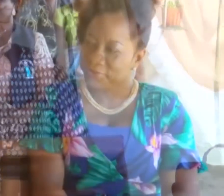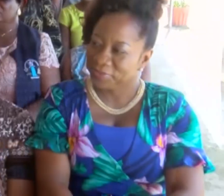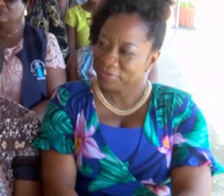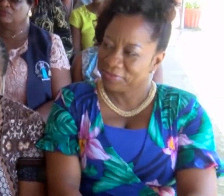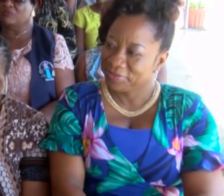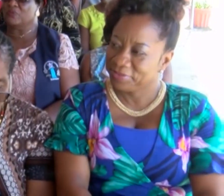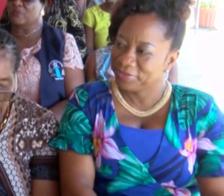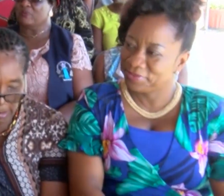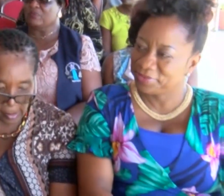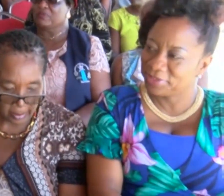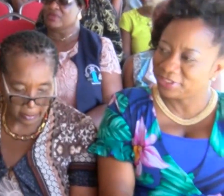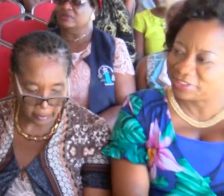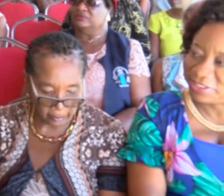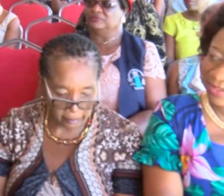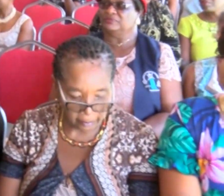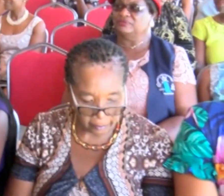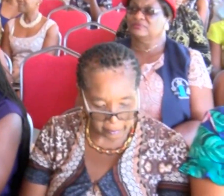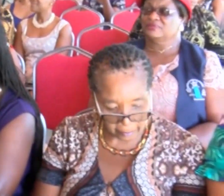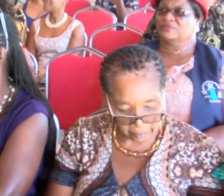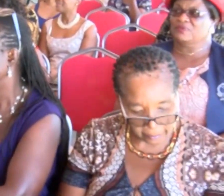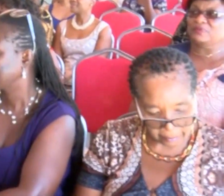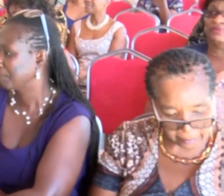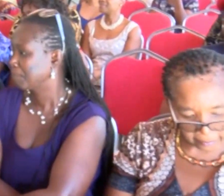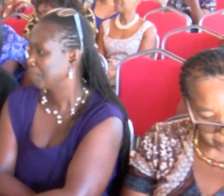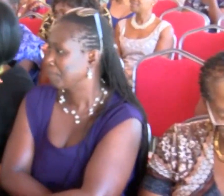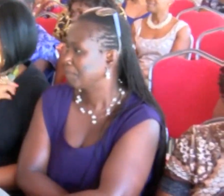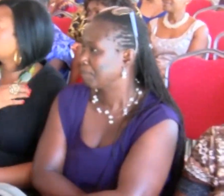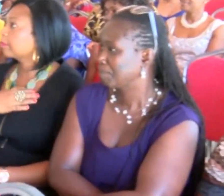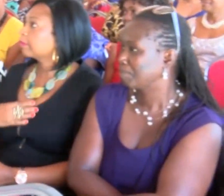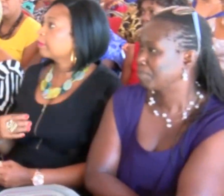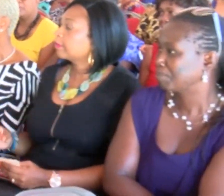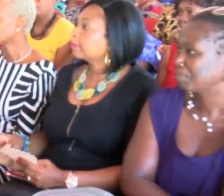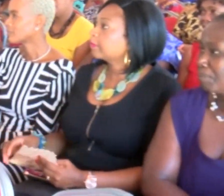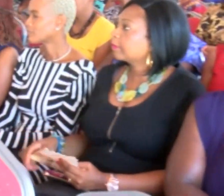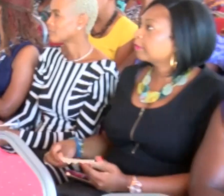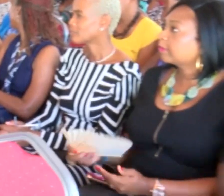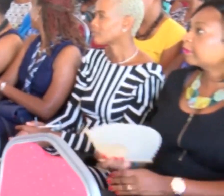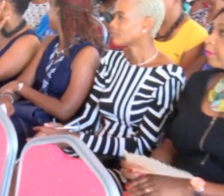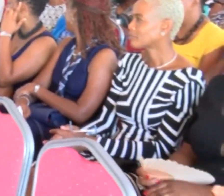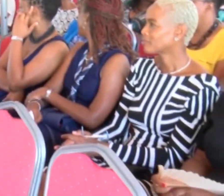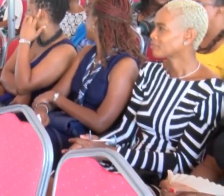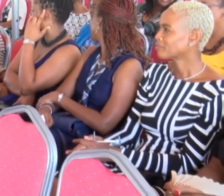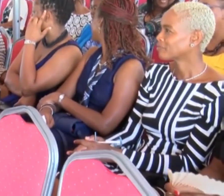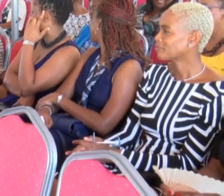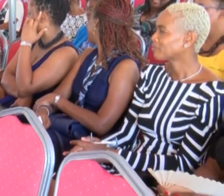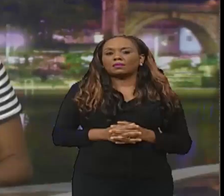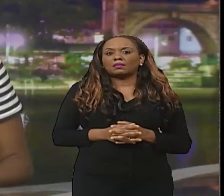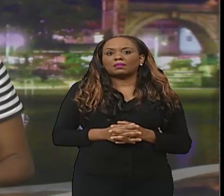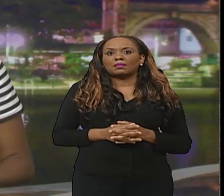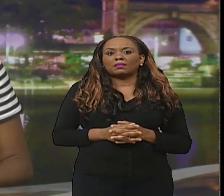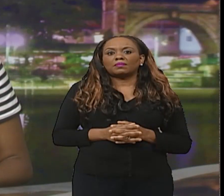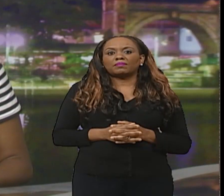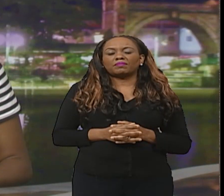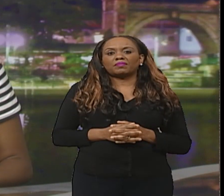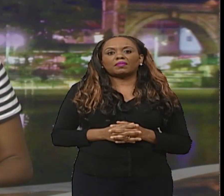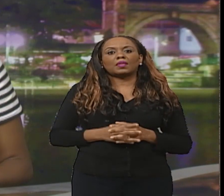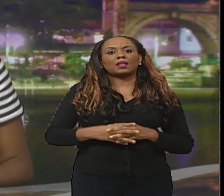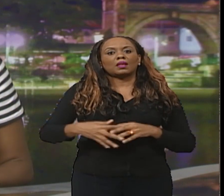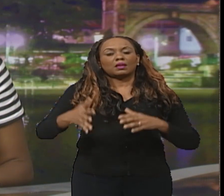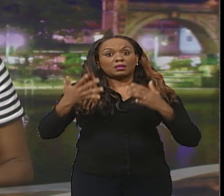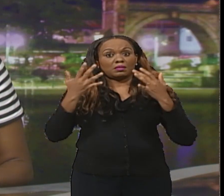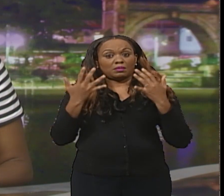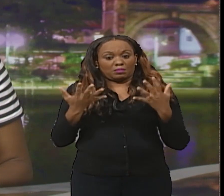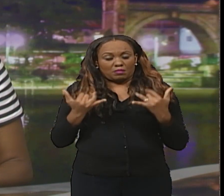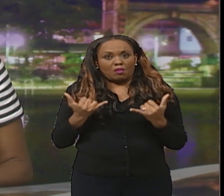Beautify Alexandra, under which several areas of the school will be repaired. She says given the